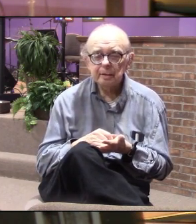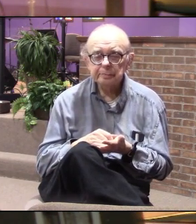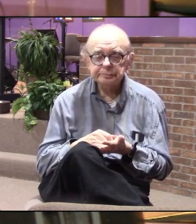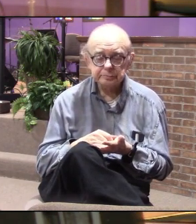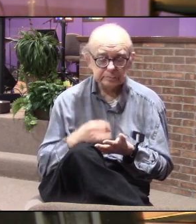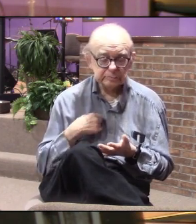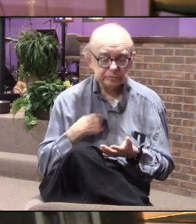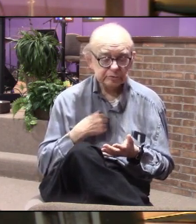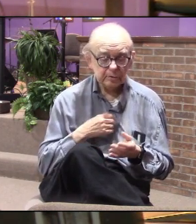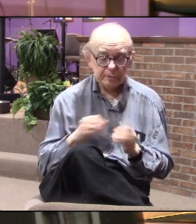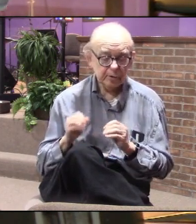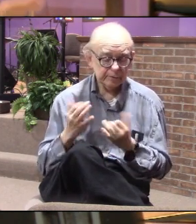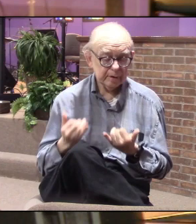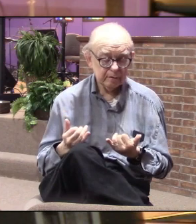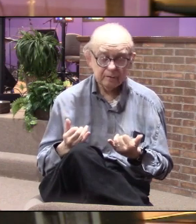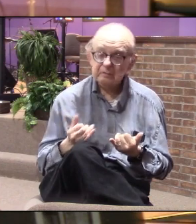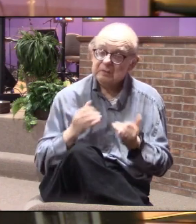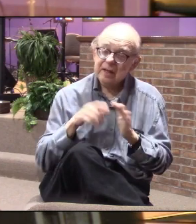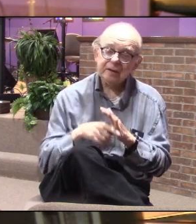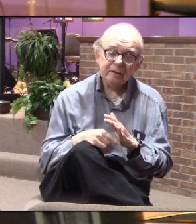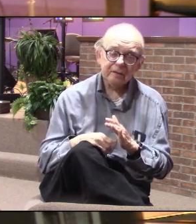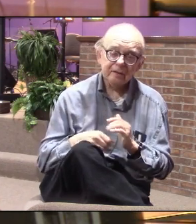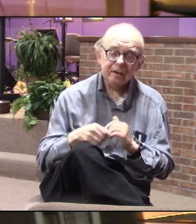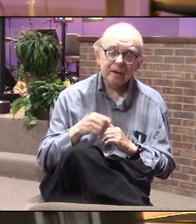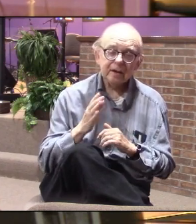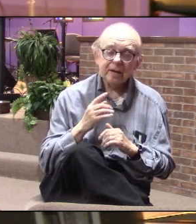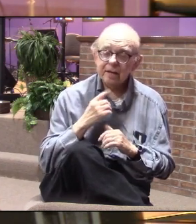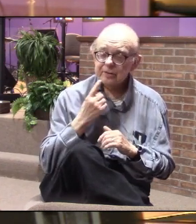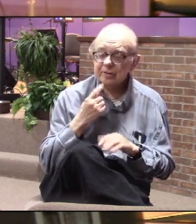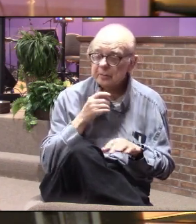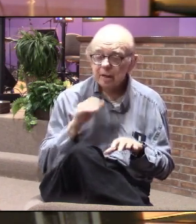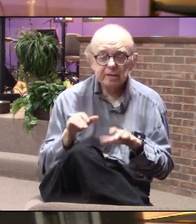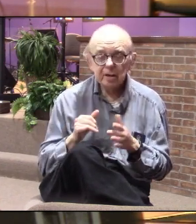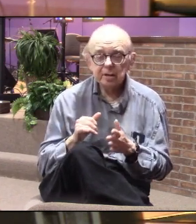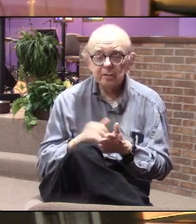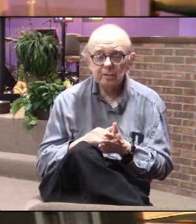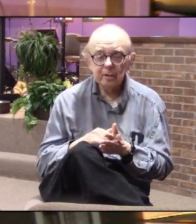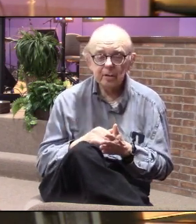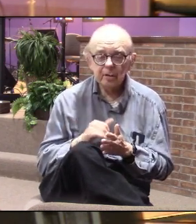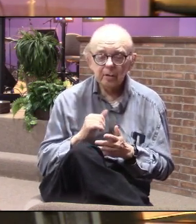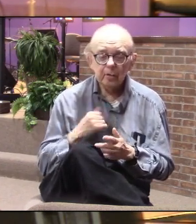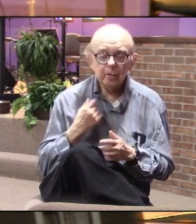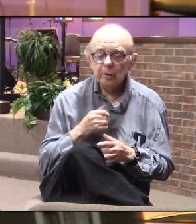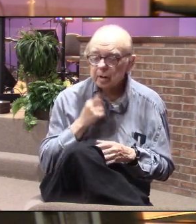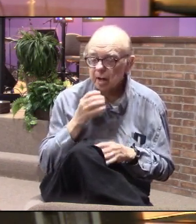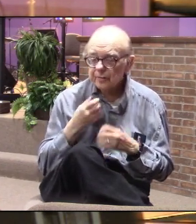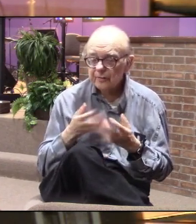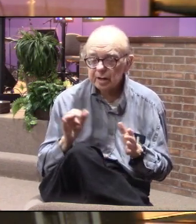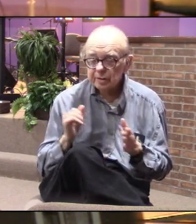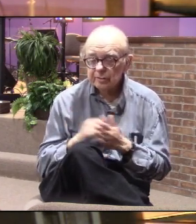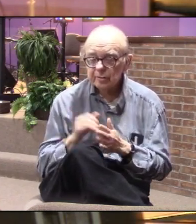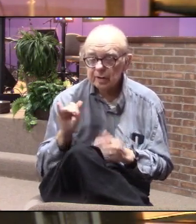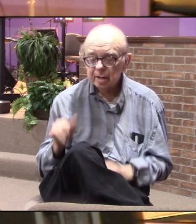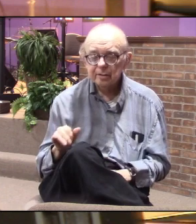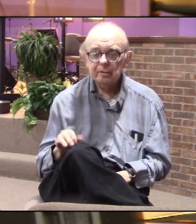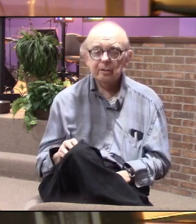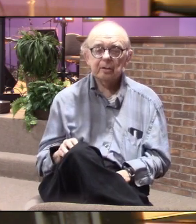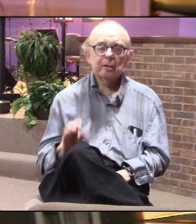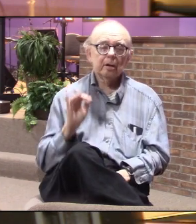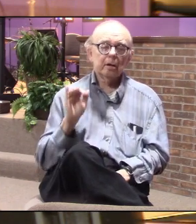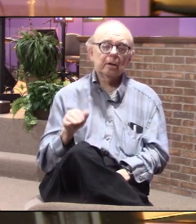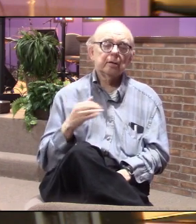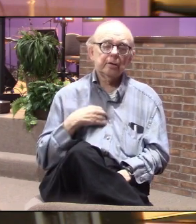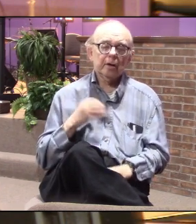Do I move now? Do I move later? He says, I'm not done. We're not finished. You still